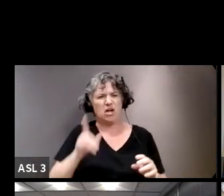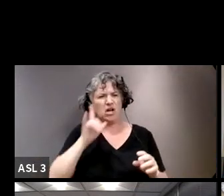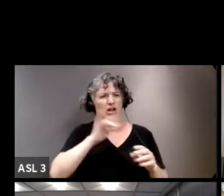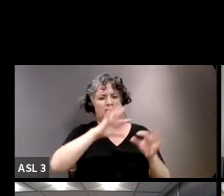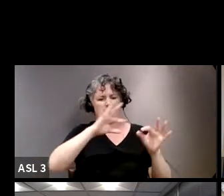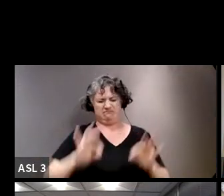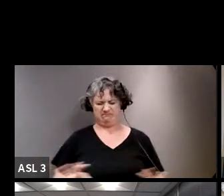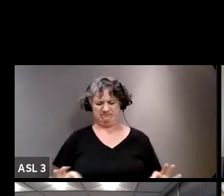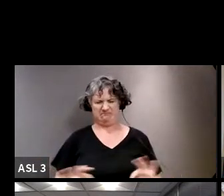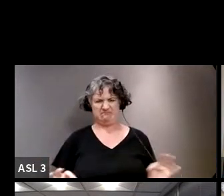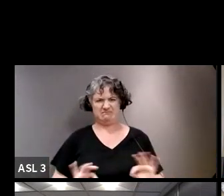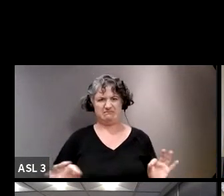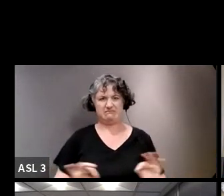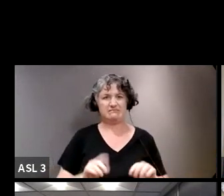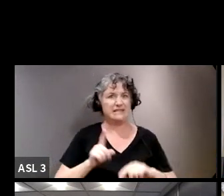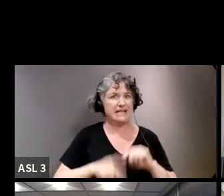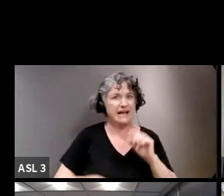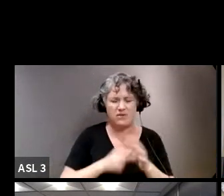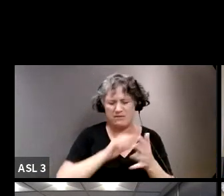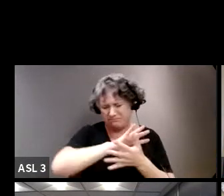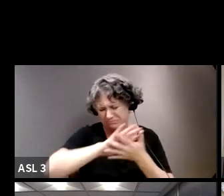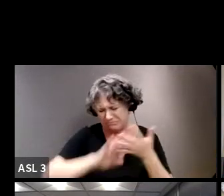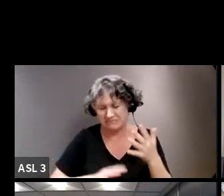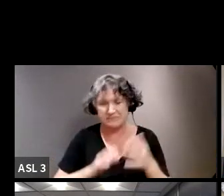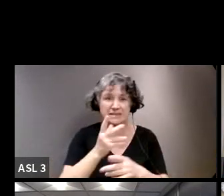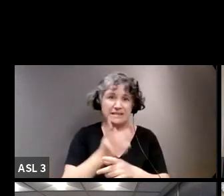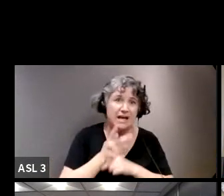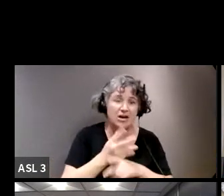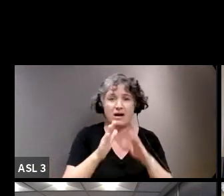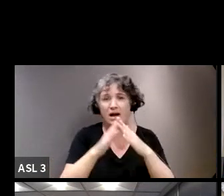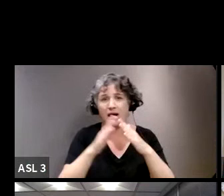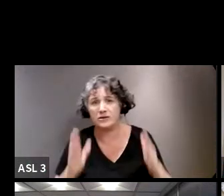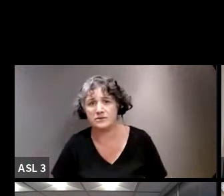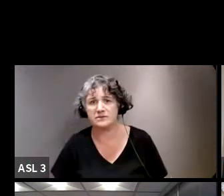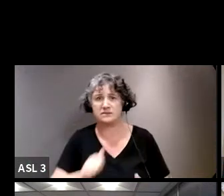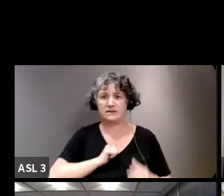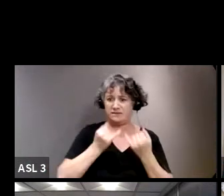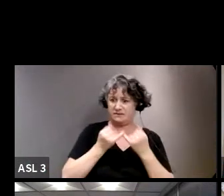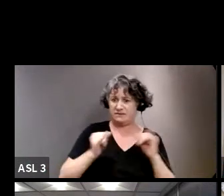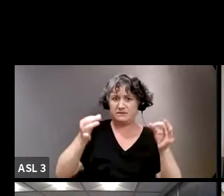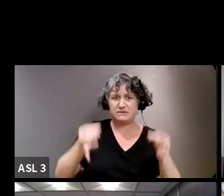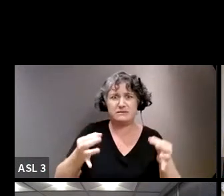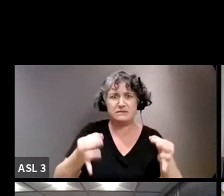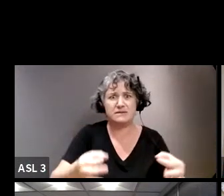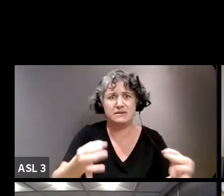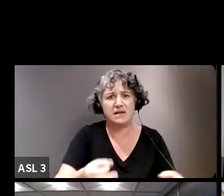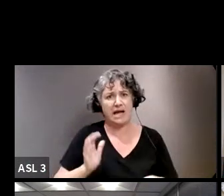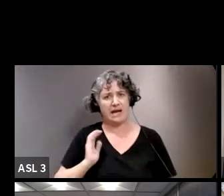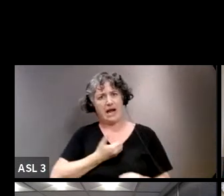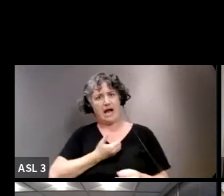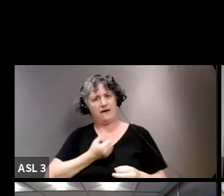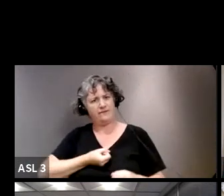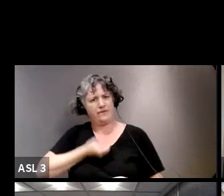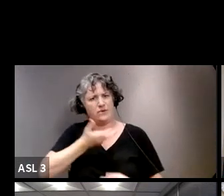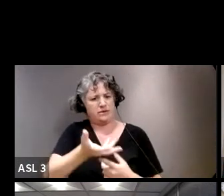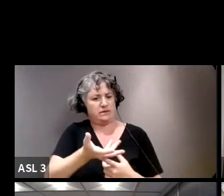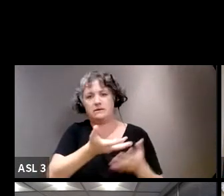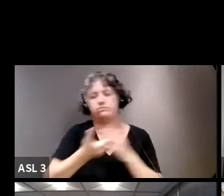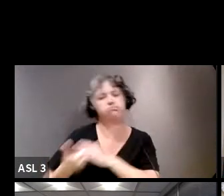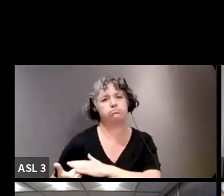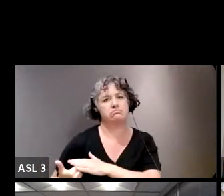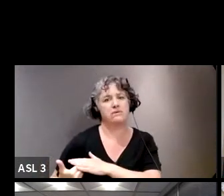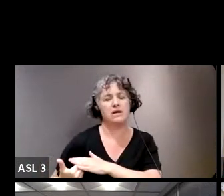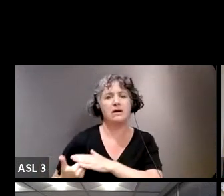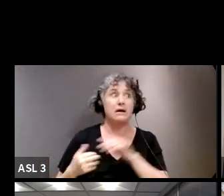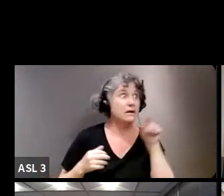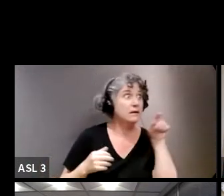expense of care housing education and self-determination of the people in other words the reason the police are the only service set up to